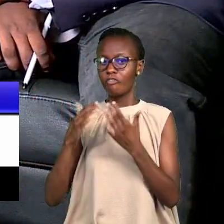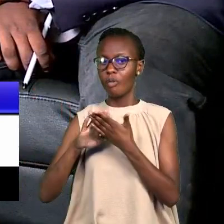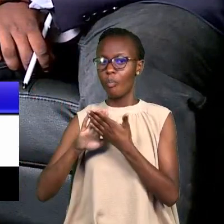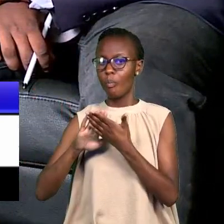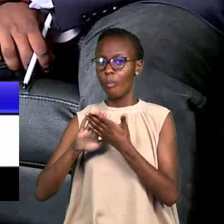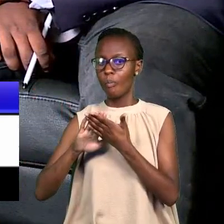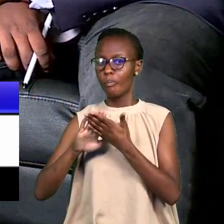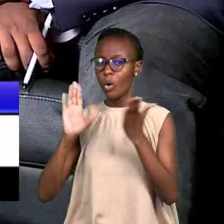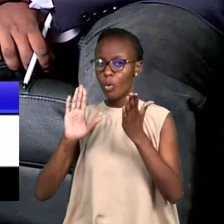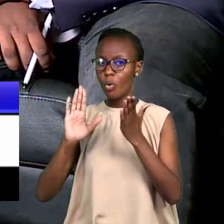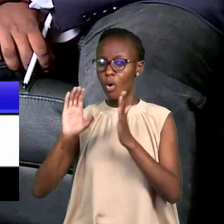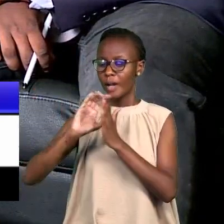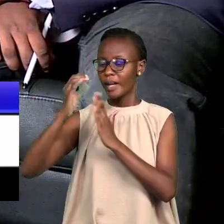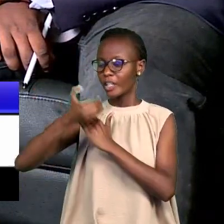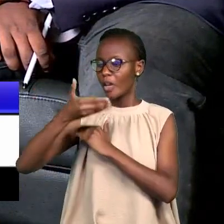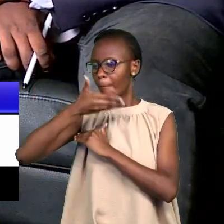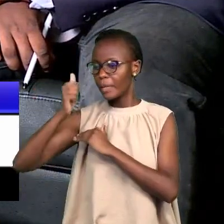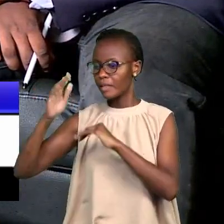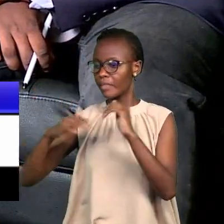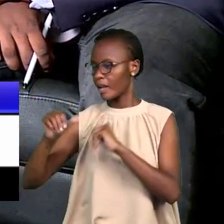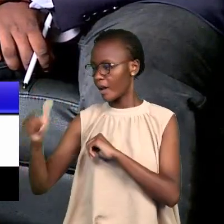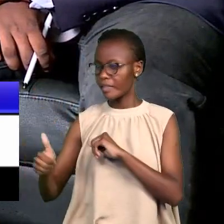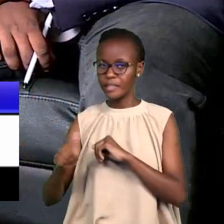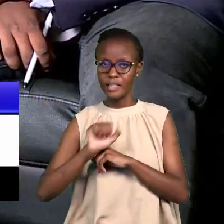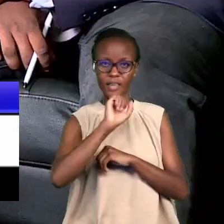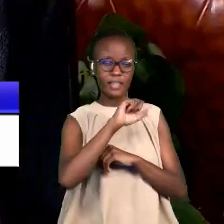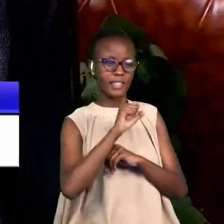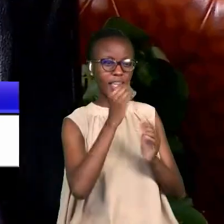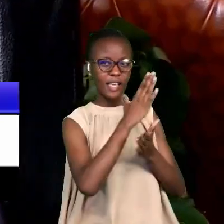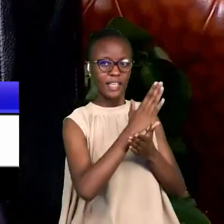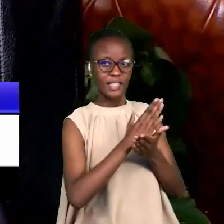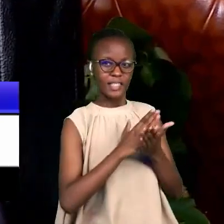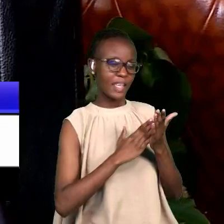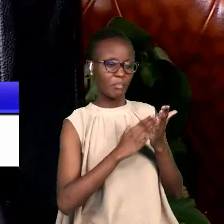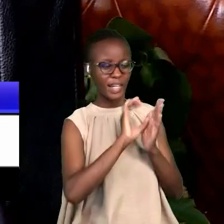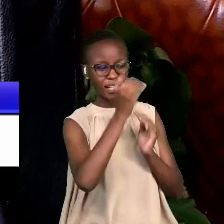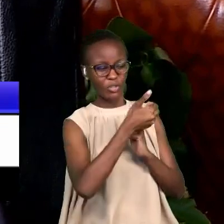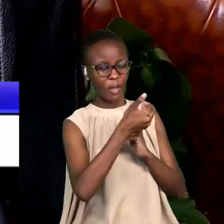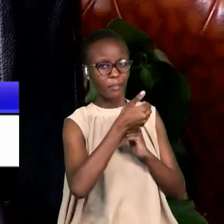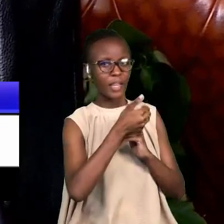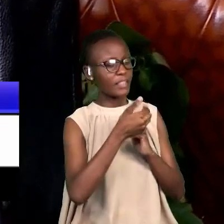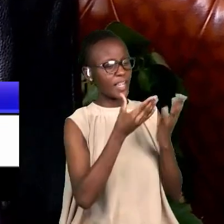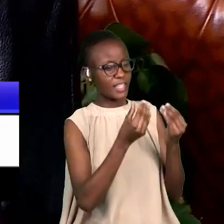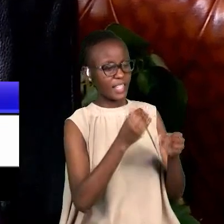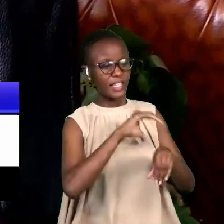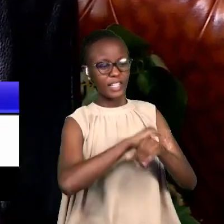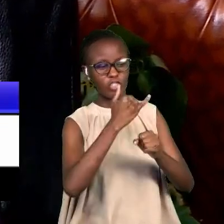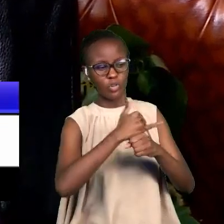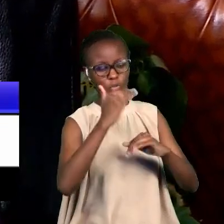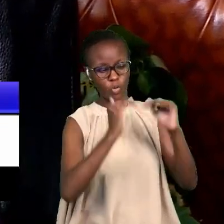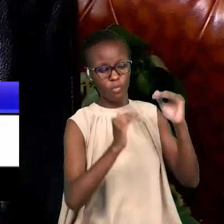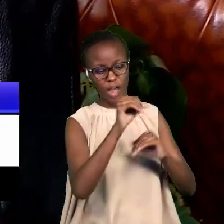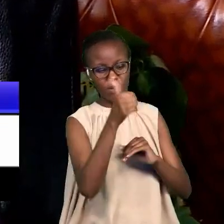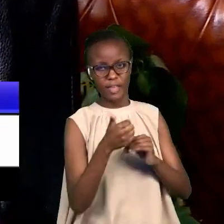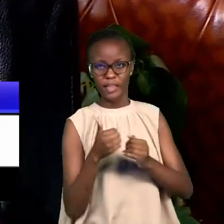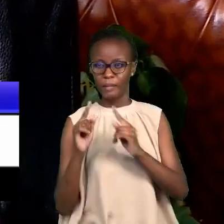others? Obviously, certain courses are easier to place than others. And maybe there are those who are watching at home and they've just cleared